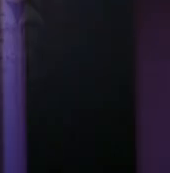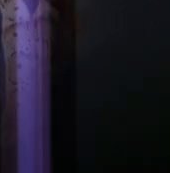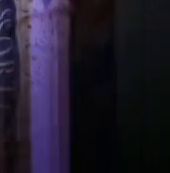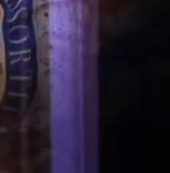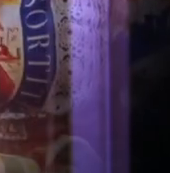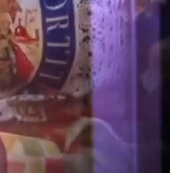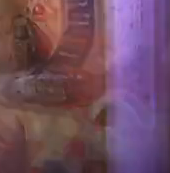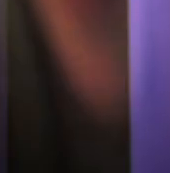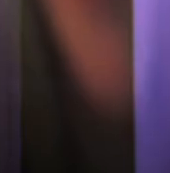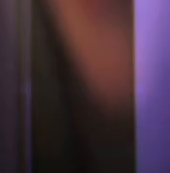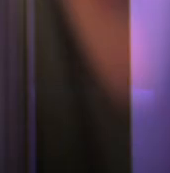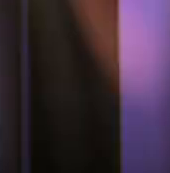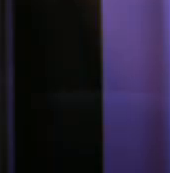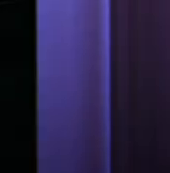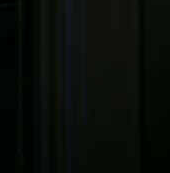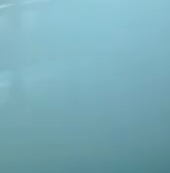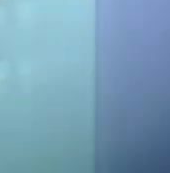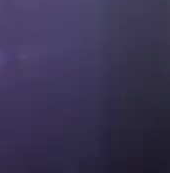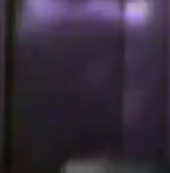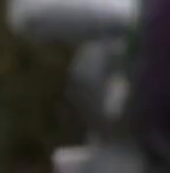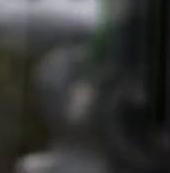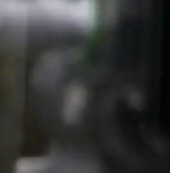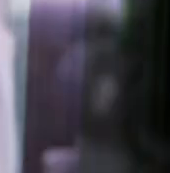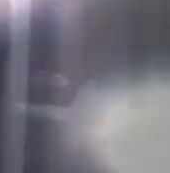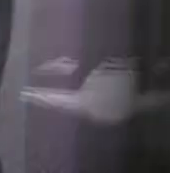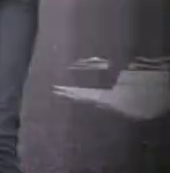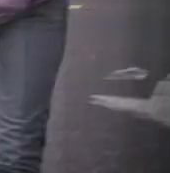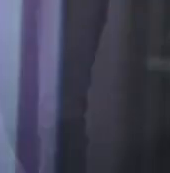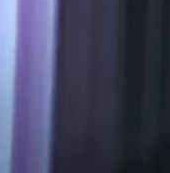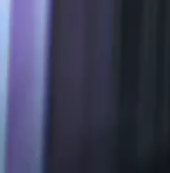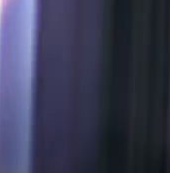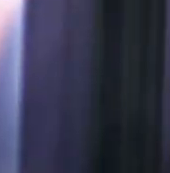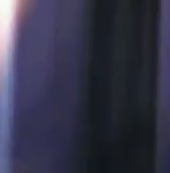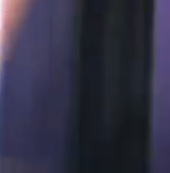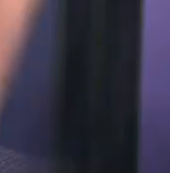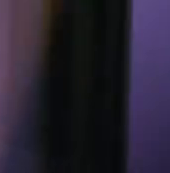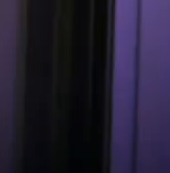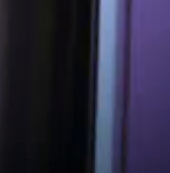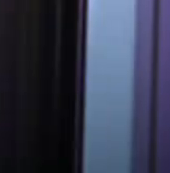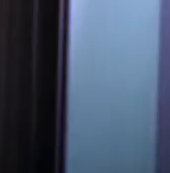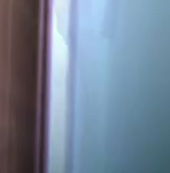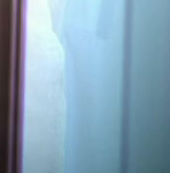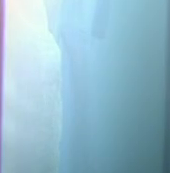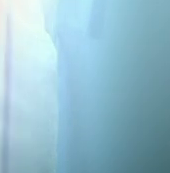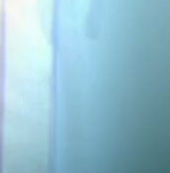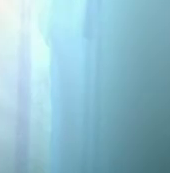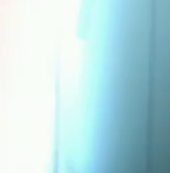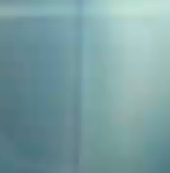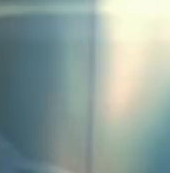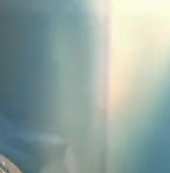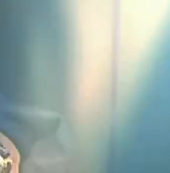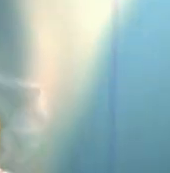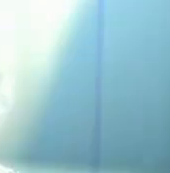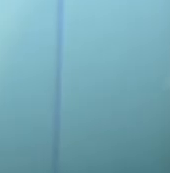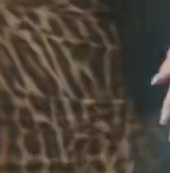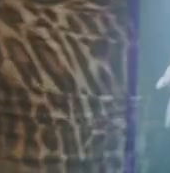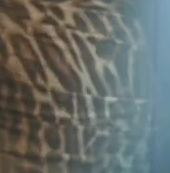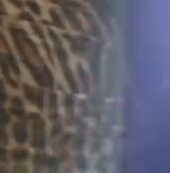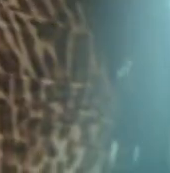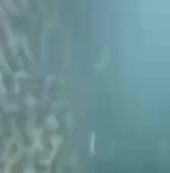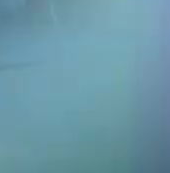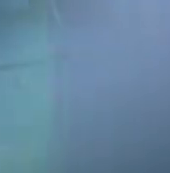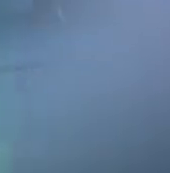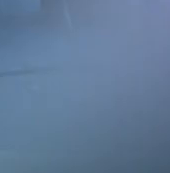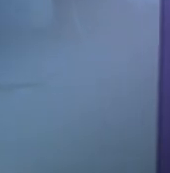We're in the middle of a transformational moment in this industry. You have to be loud. You have to be different. The audiences are demanding it. When you can let